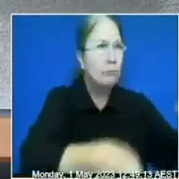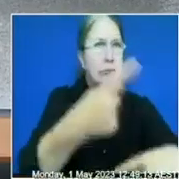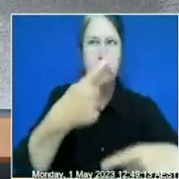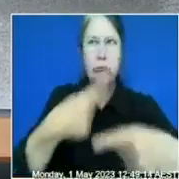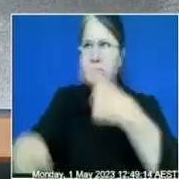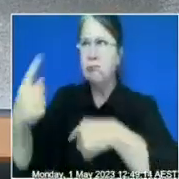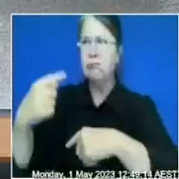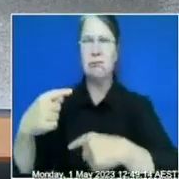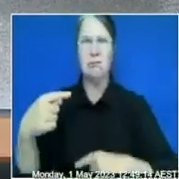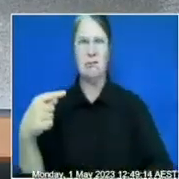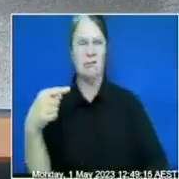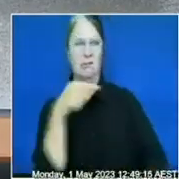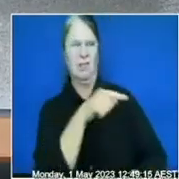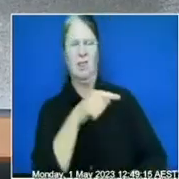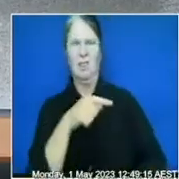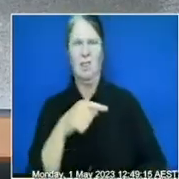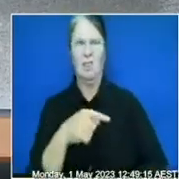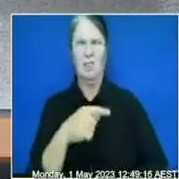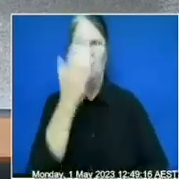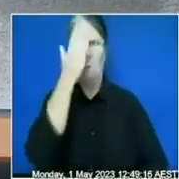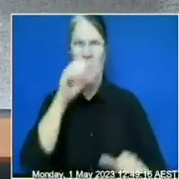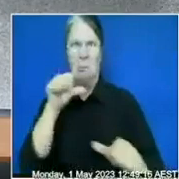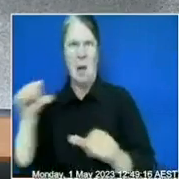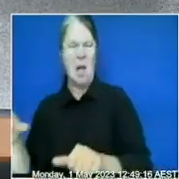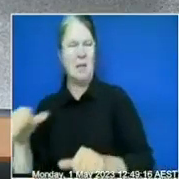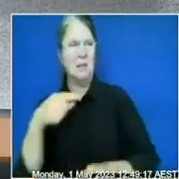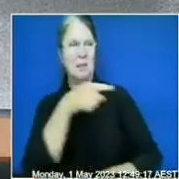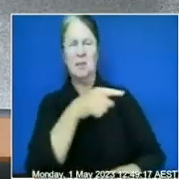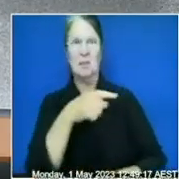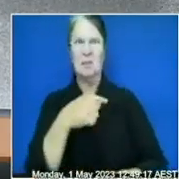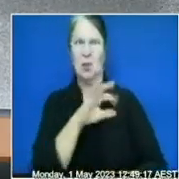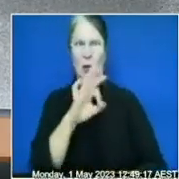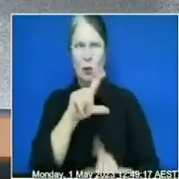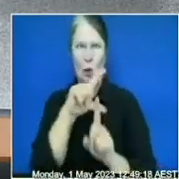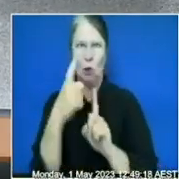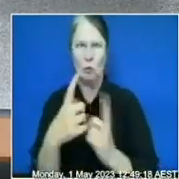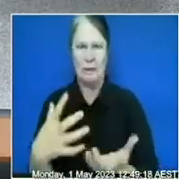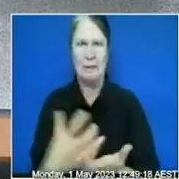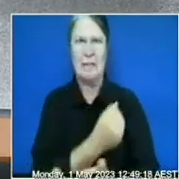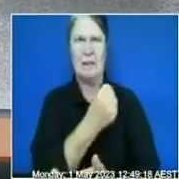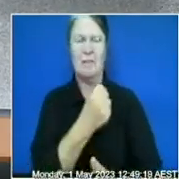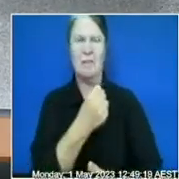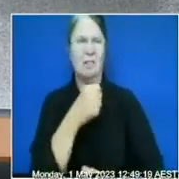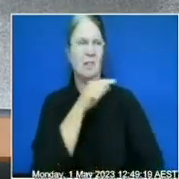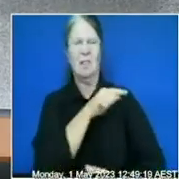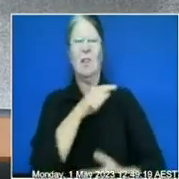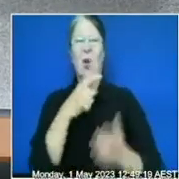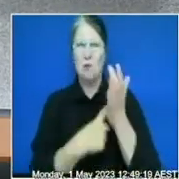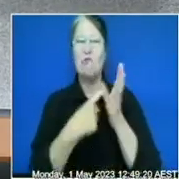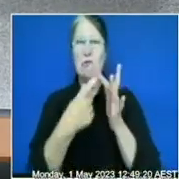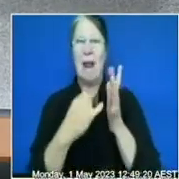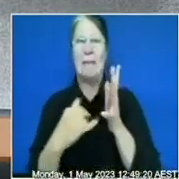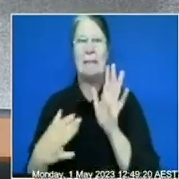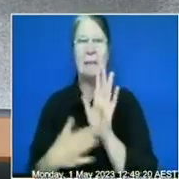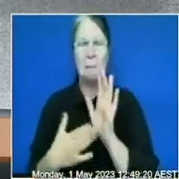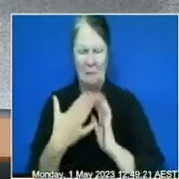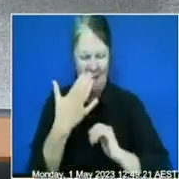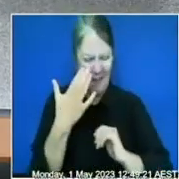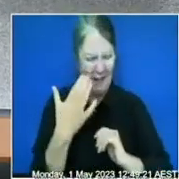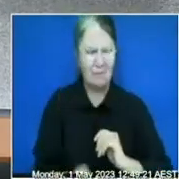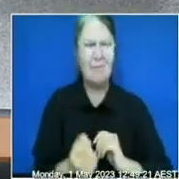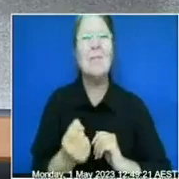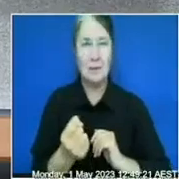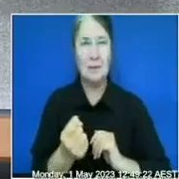prioritising for our work over the next little while. Thank you. Who's managing that project at the